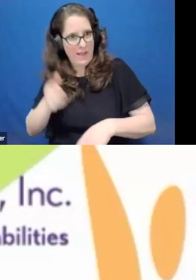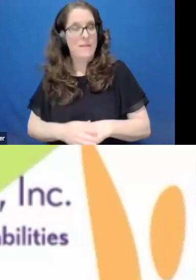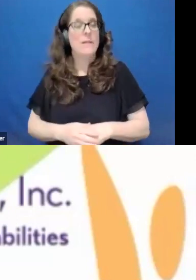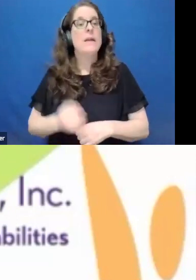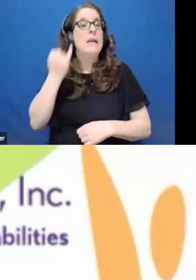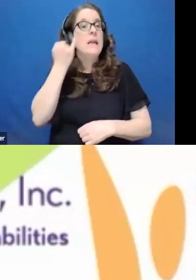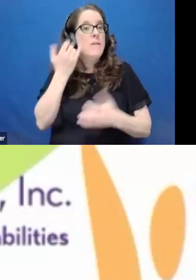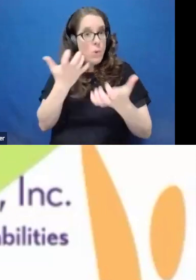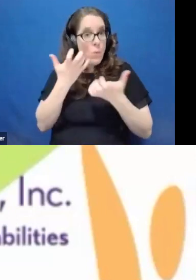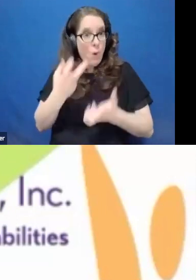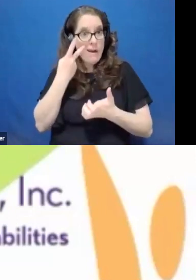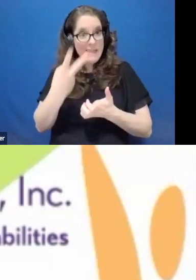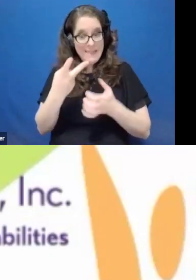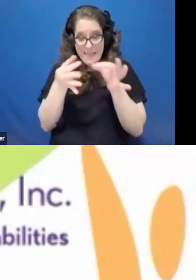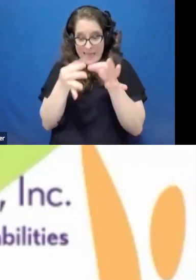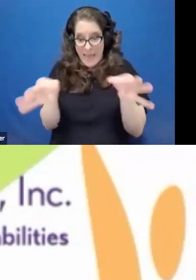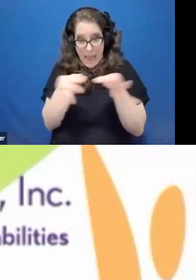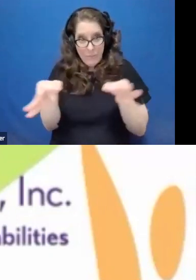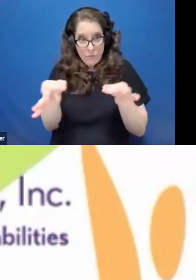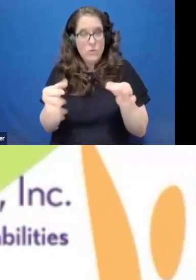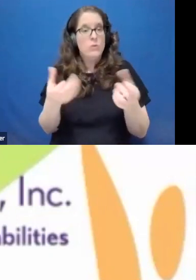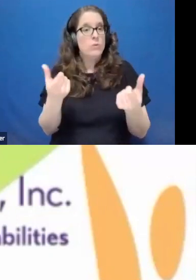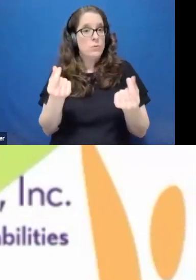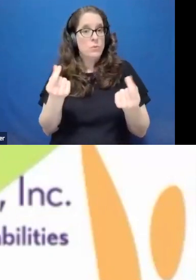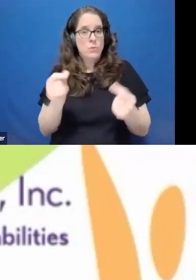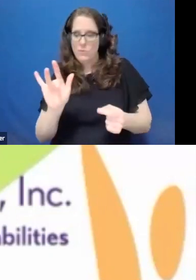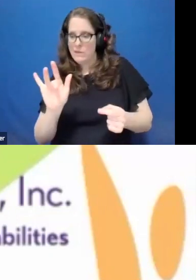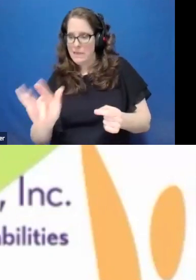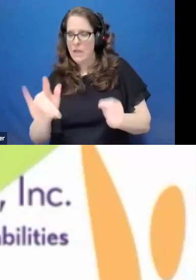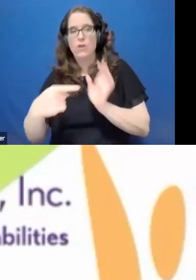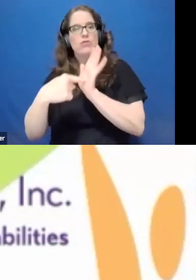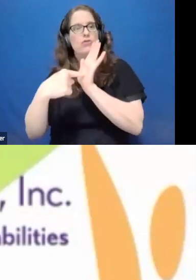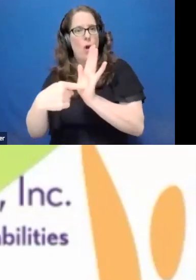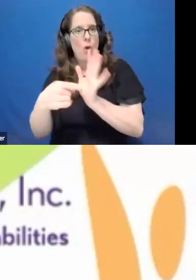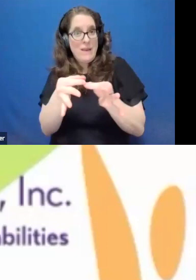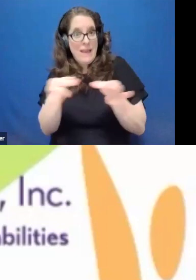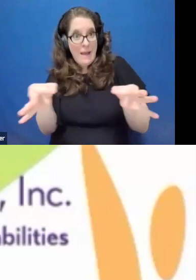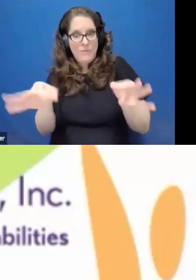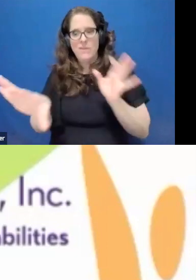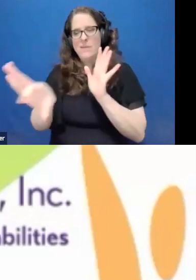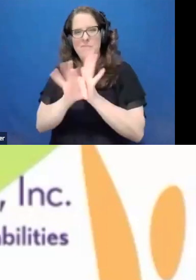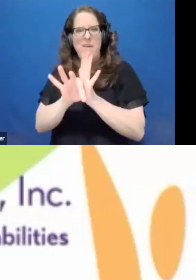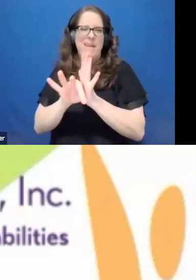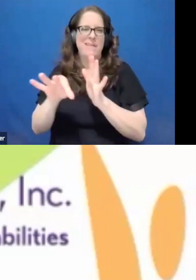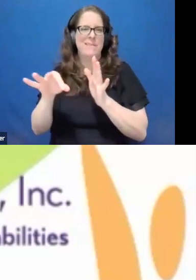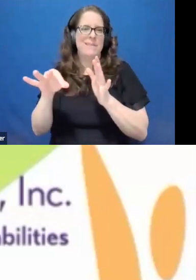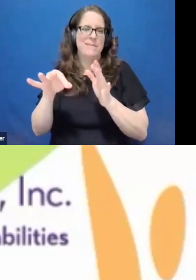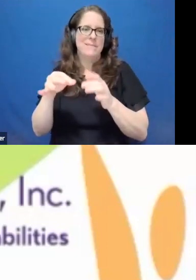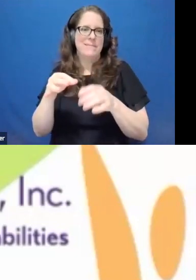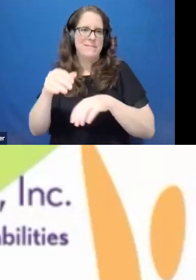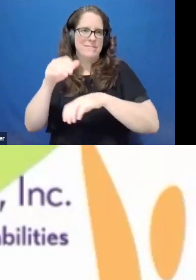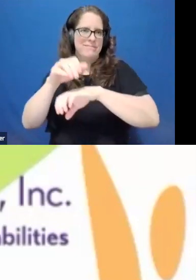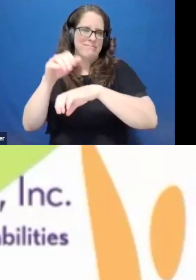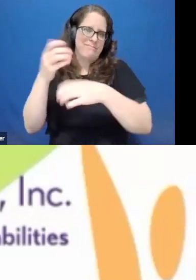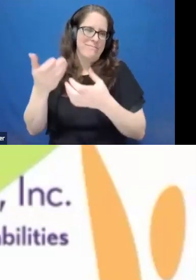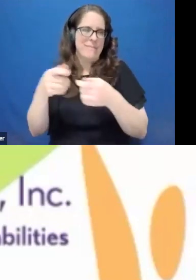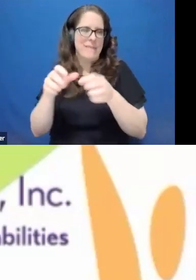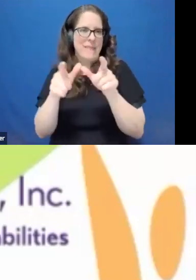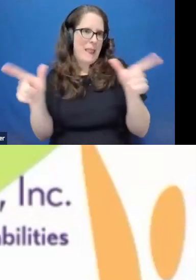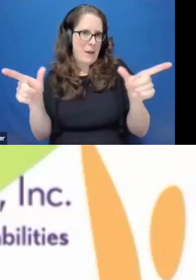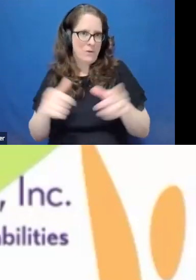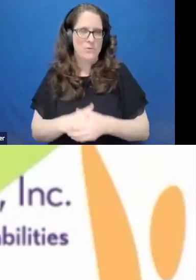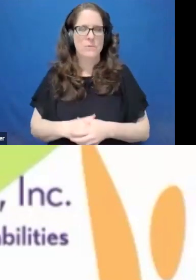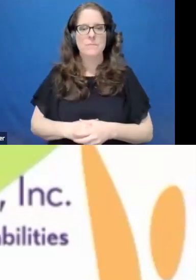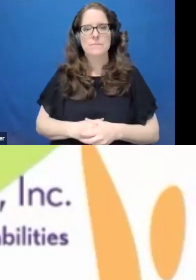select the speaking language you would like to show. We are very fortunate tonight to have as our presenter Michael Dalto,